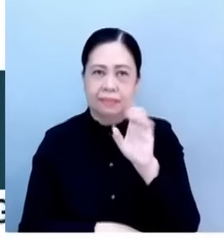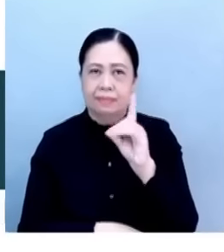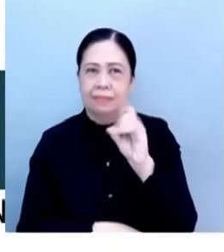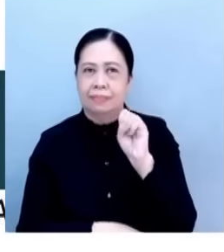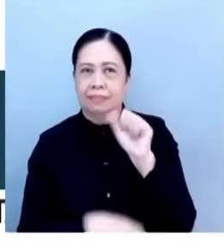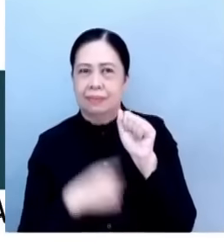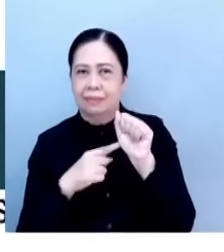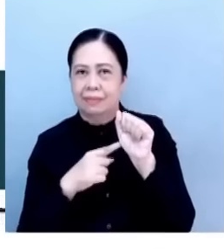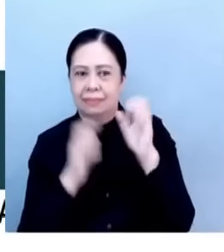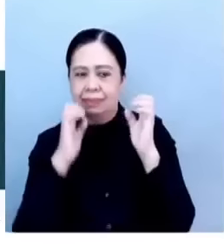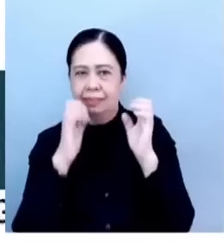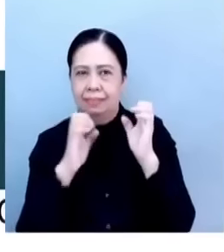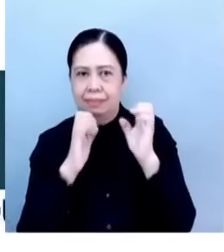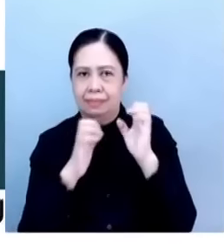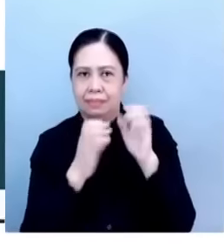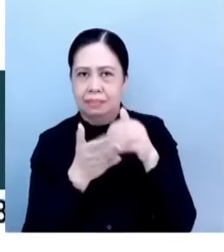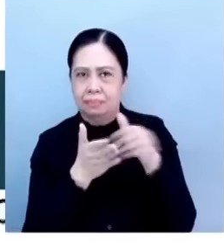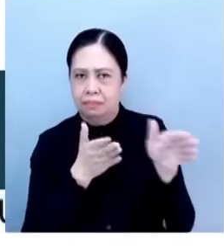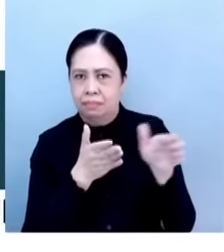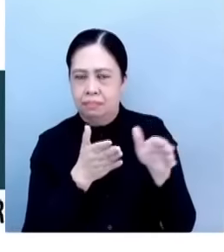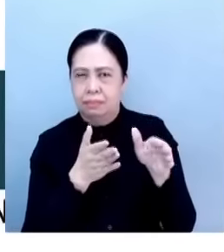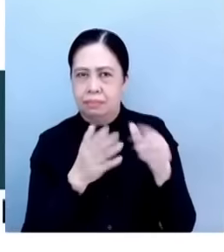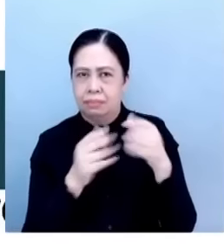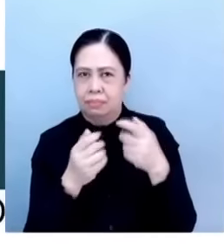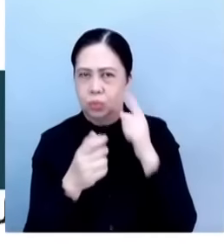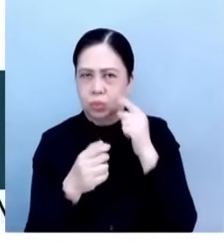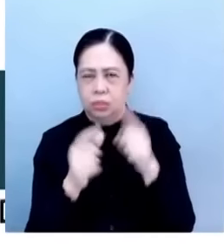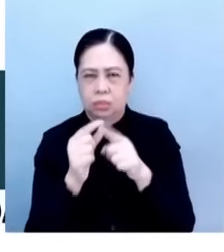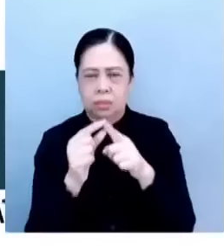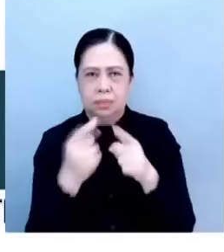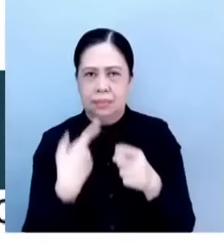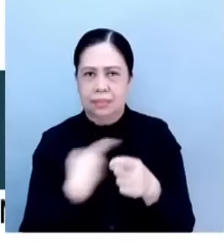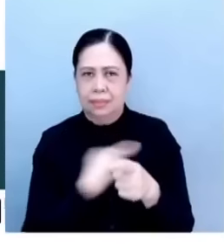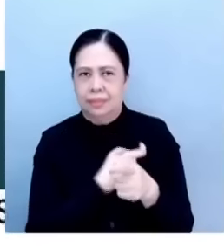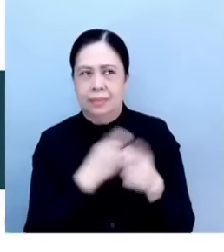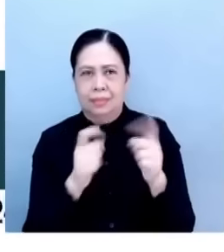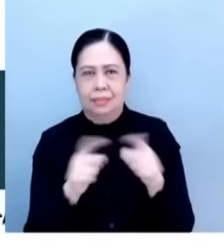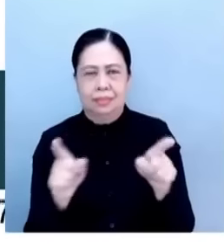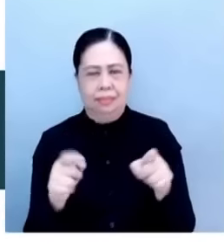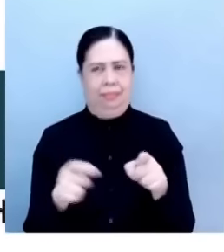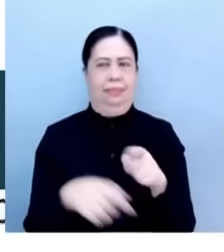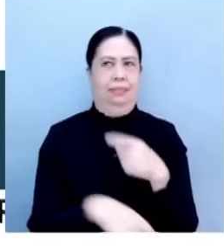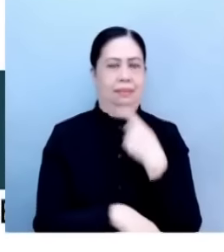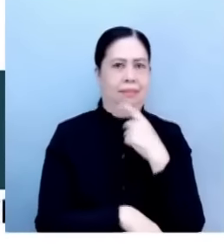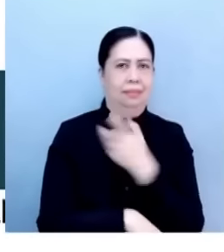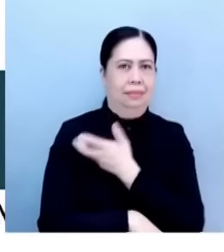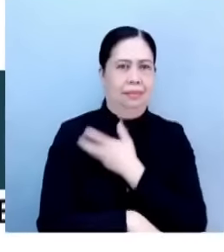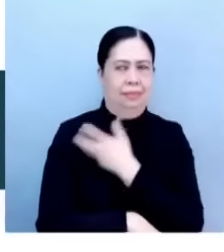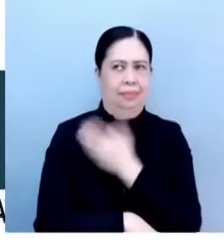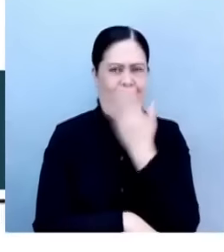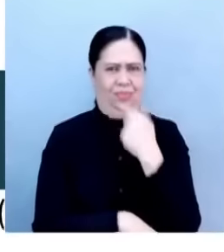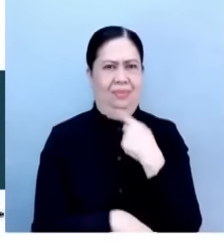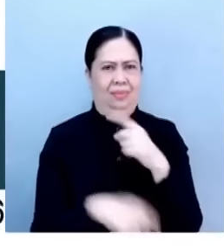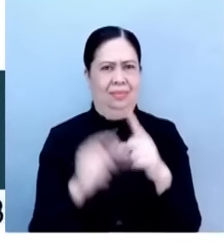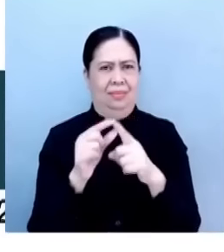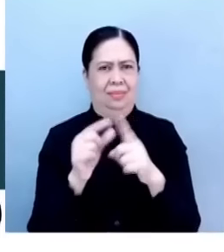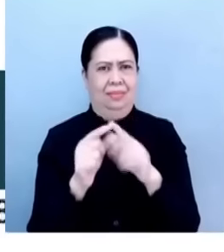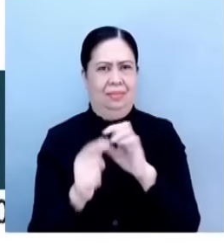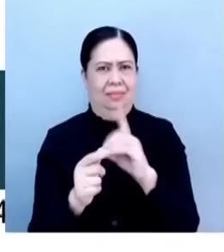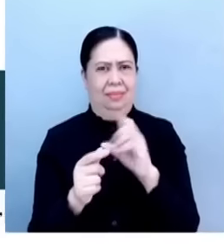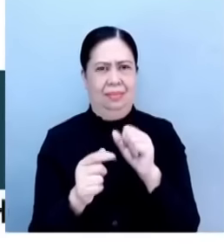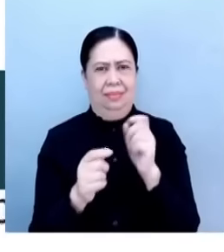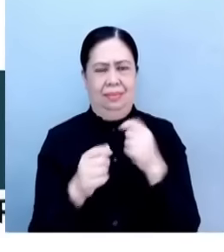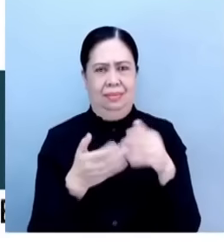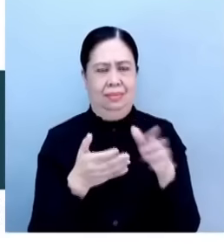And you don't believe, or do you believe, that it's divisive, that it's turning off even proponents of charter change? Any one of you could